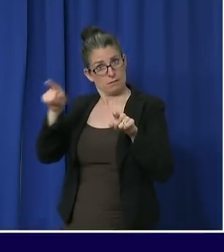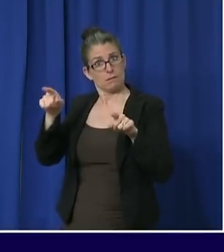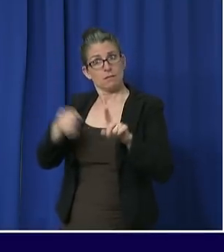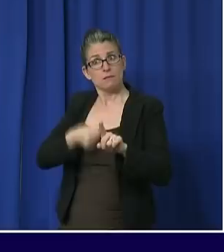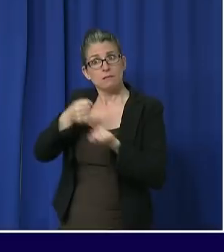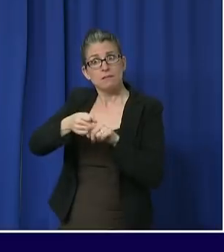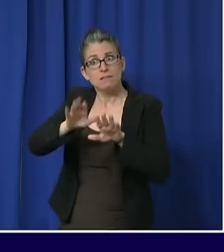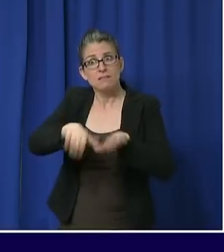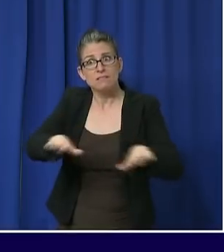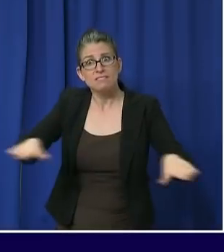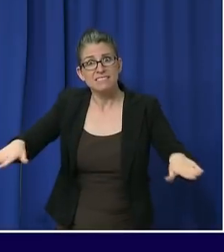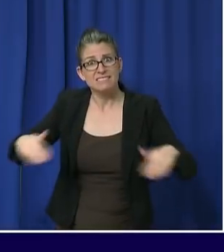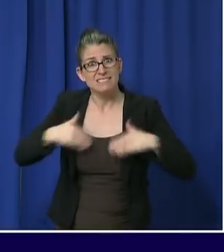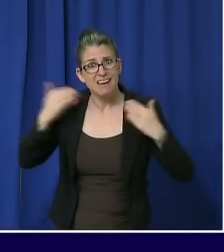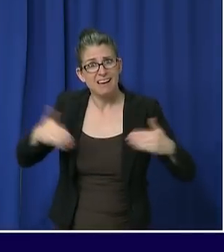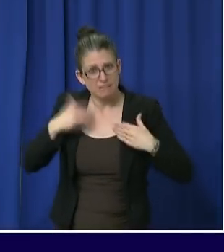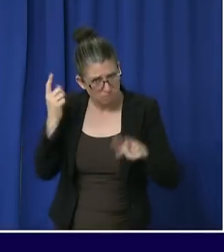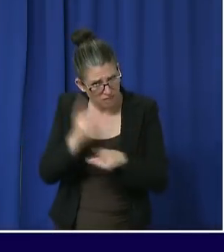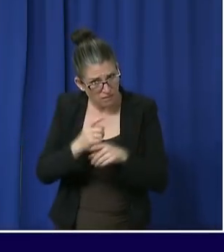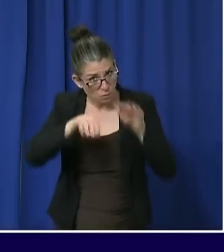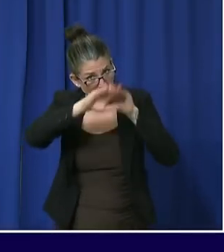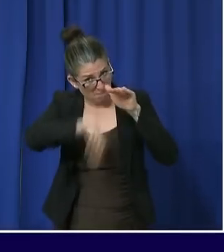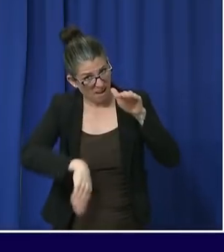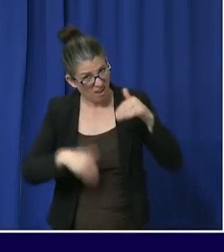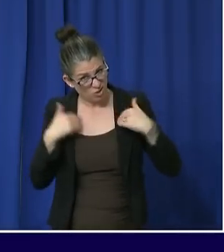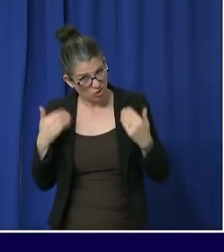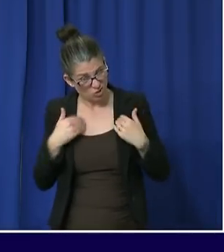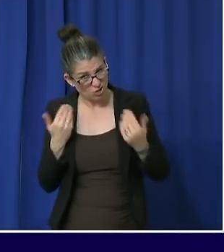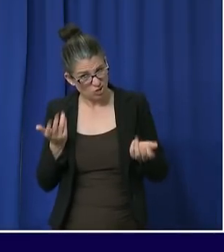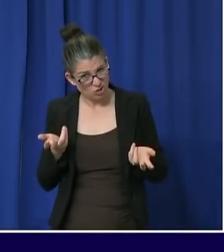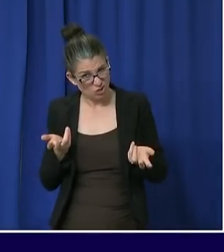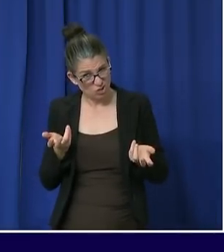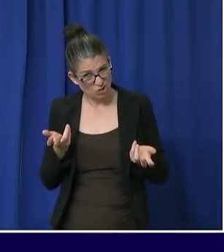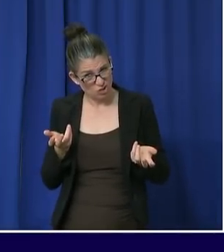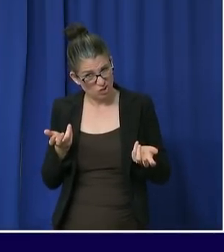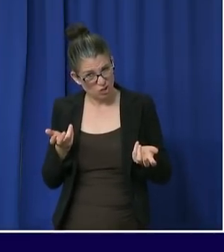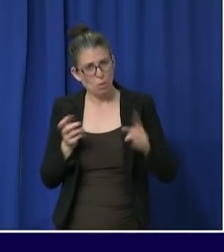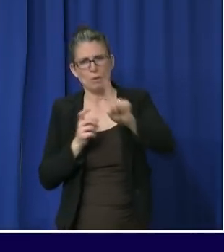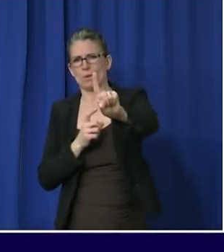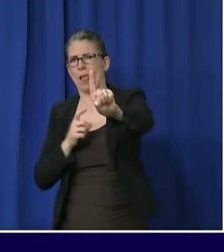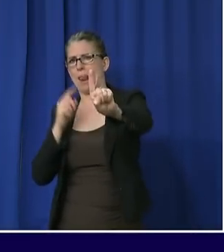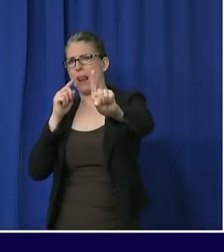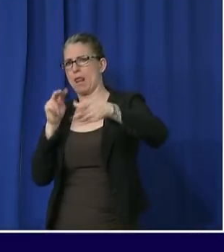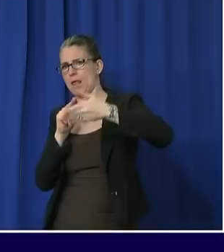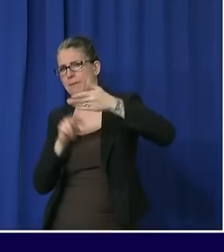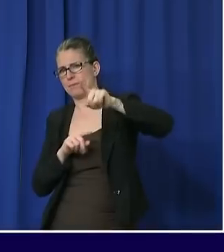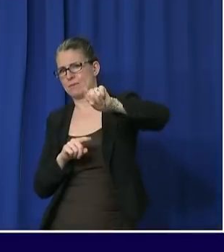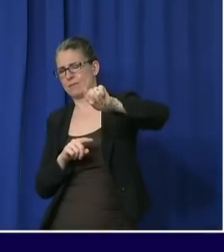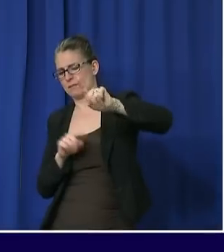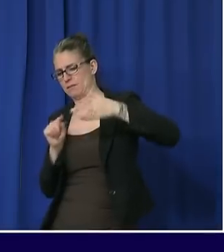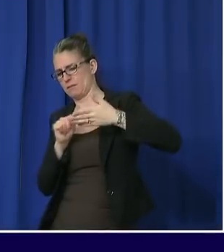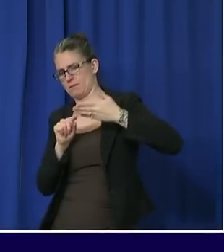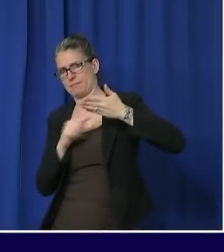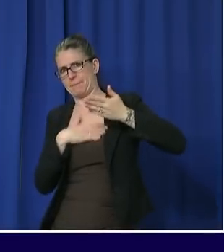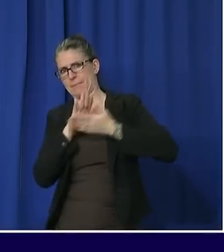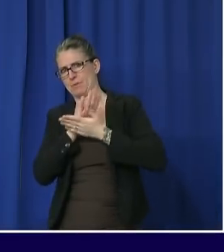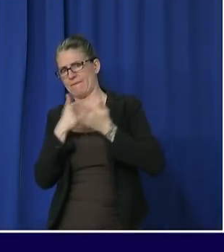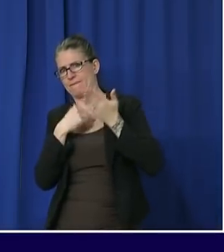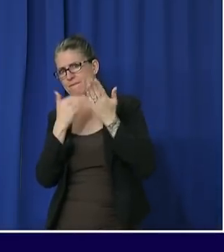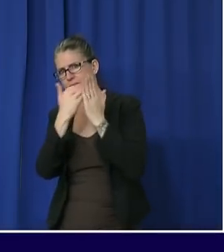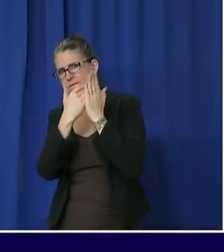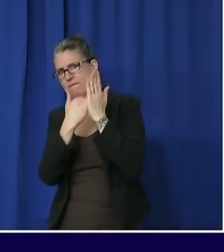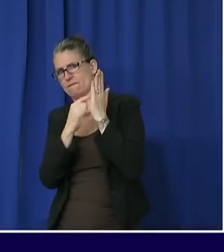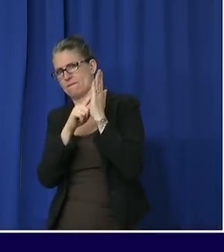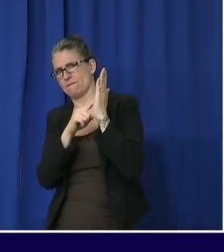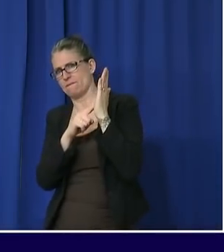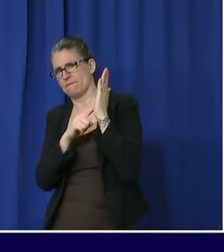The answer is, I'm just trying to see if I can share that without revealing too